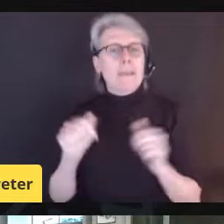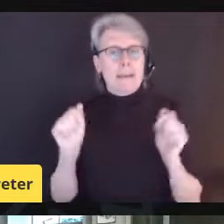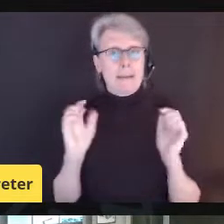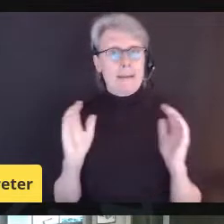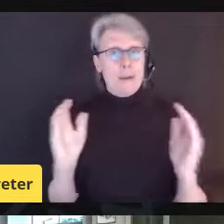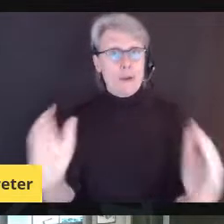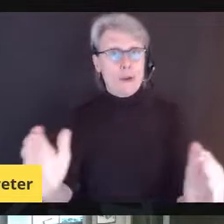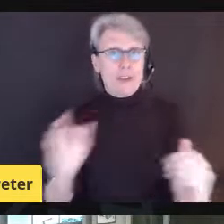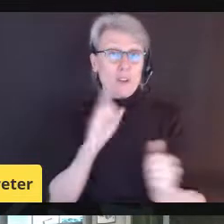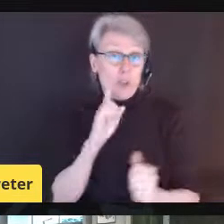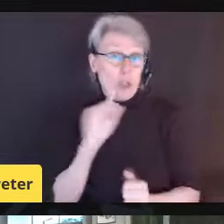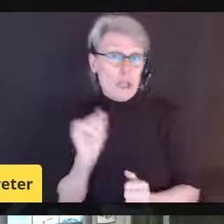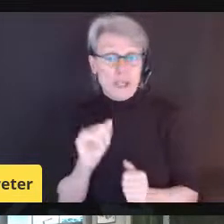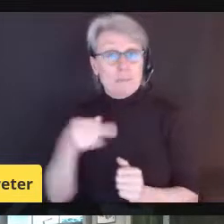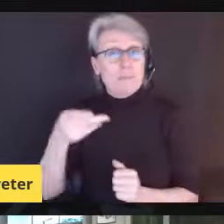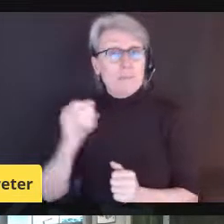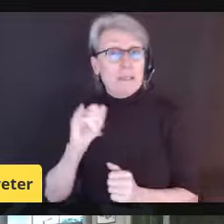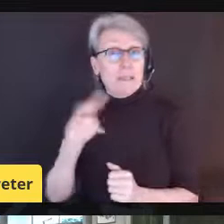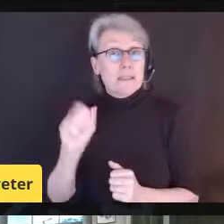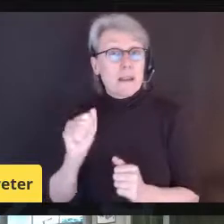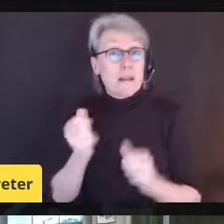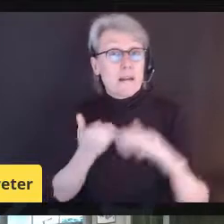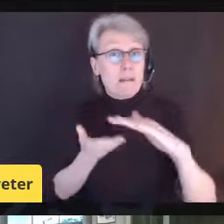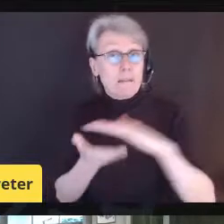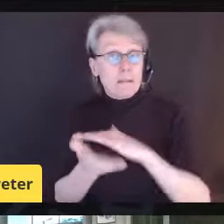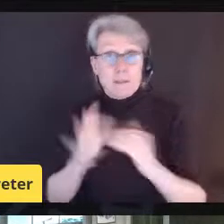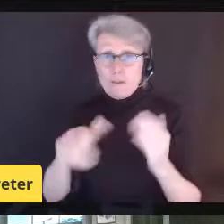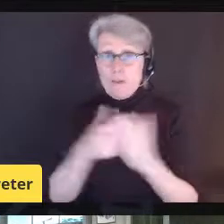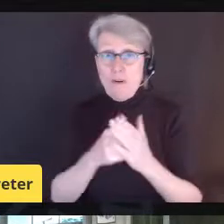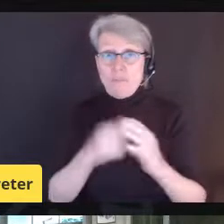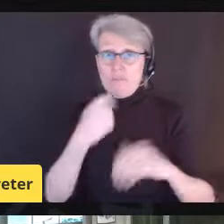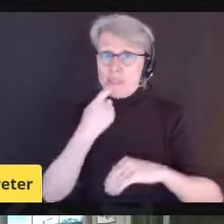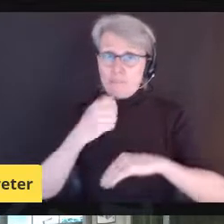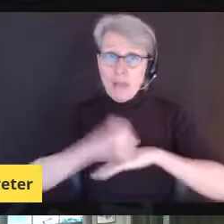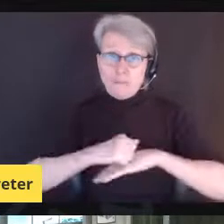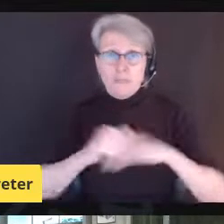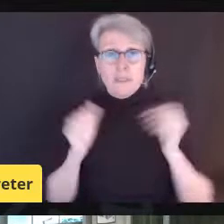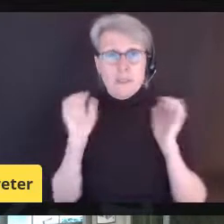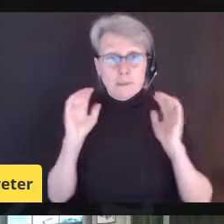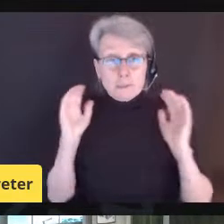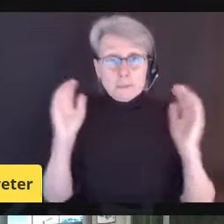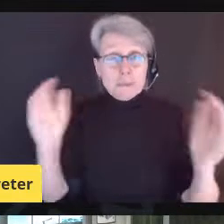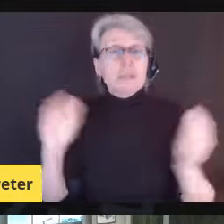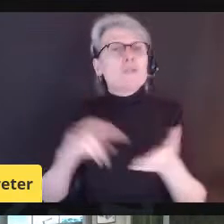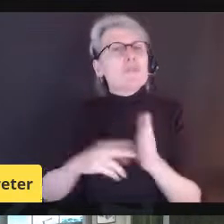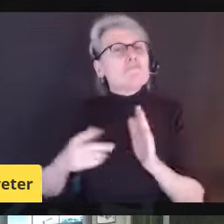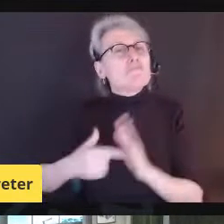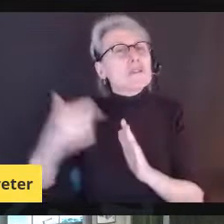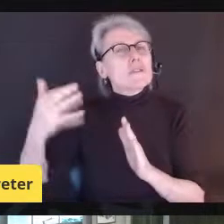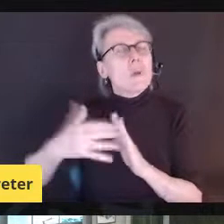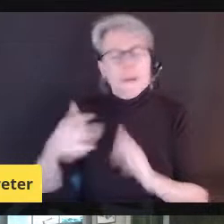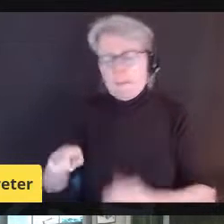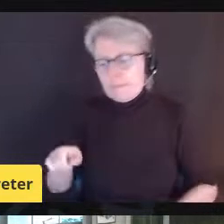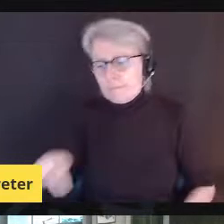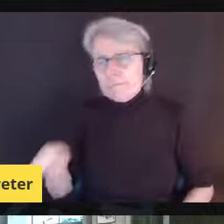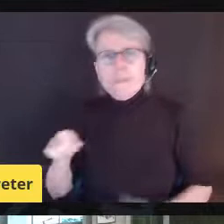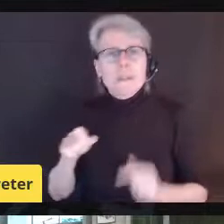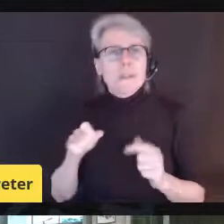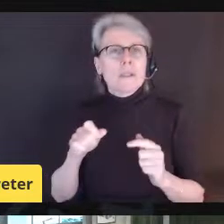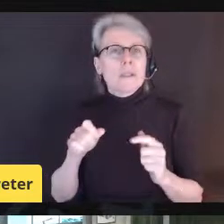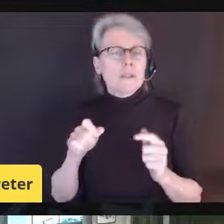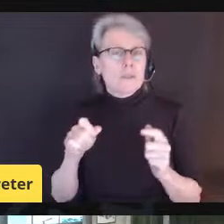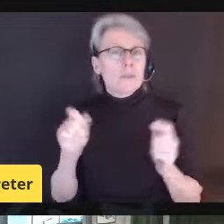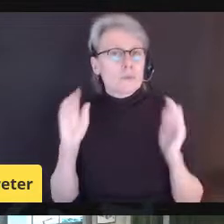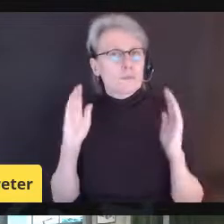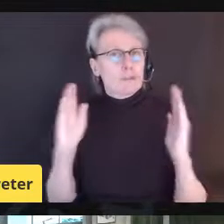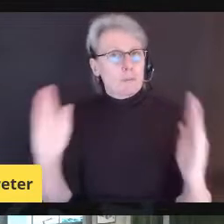a pizza oven, and it's all cement. And so you have to turn it on every once in a while to make the cement hold, because